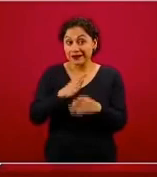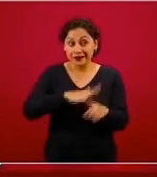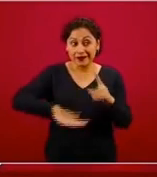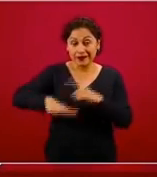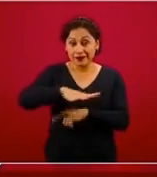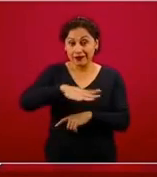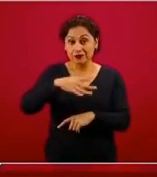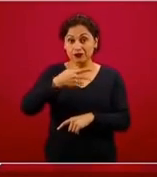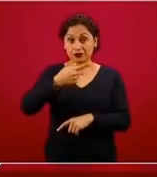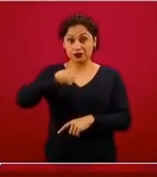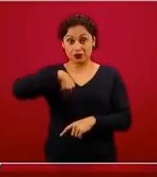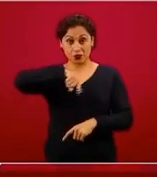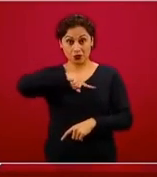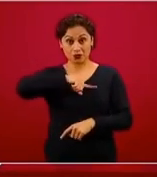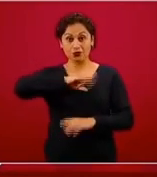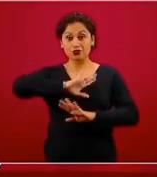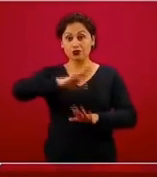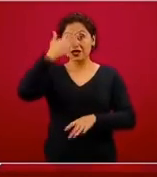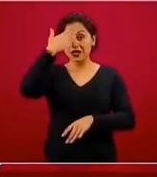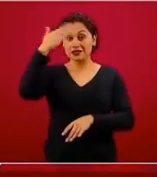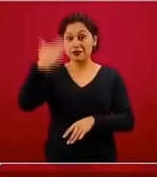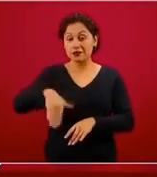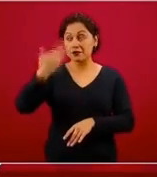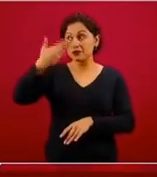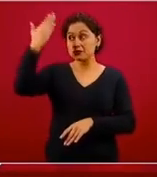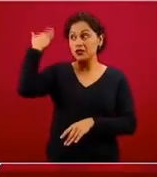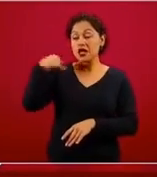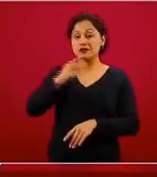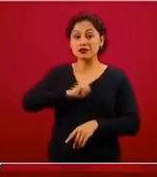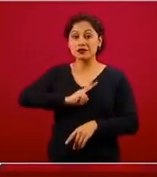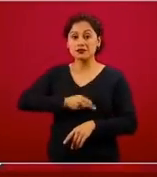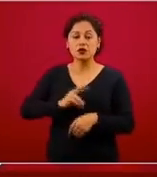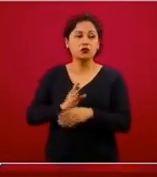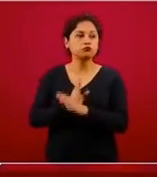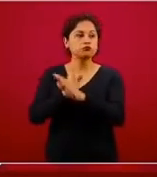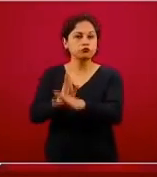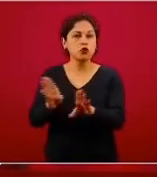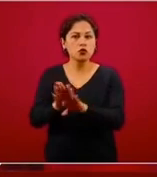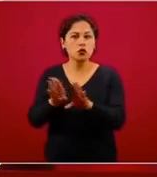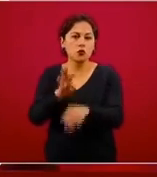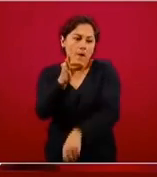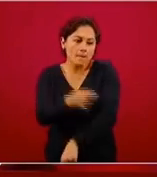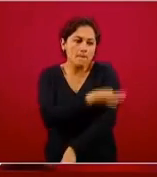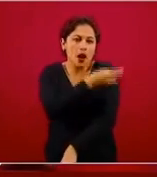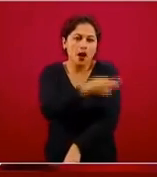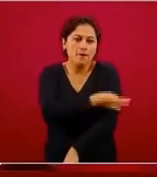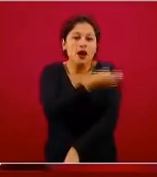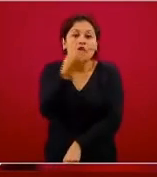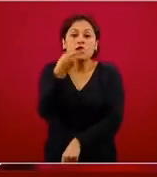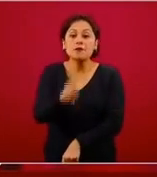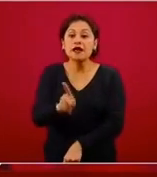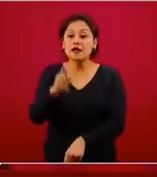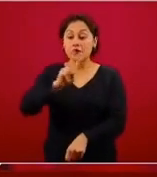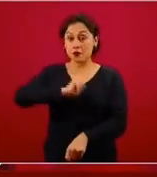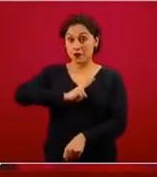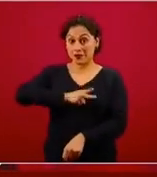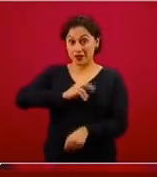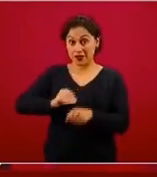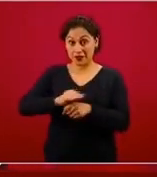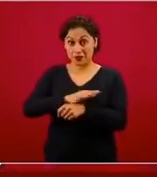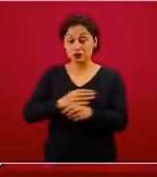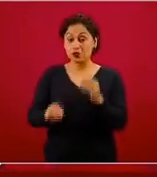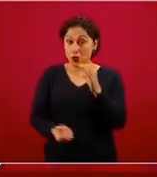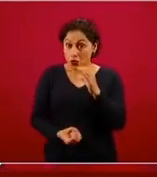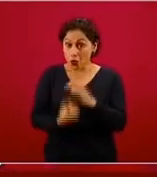one group of them. experiencia que And se está so, in the teniendo experience that en we're estas nuevas having right células de now nuestro with organismo these que están new cells in our integrándose para organisms that are contrarrestar